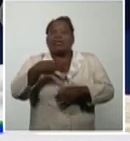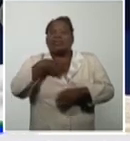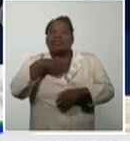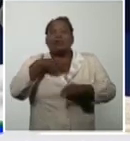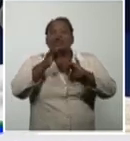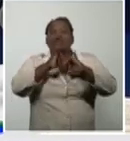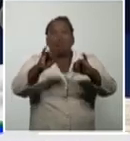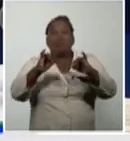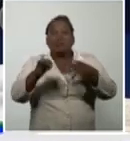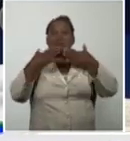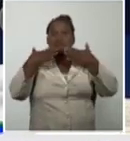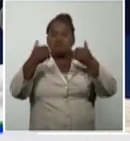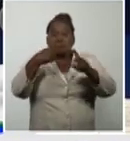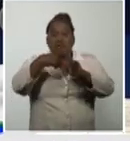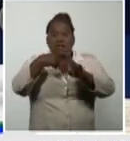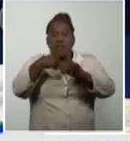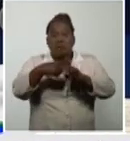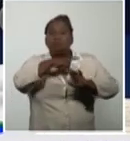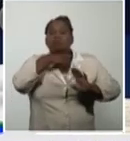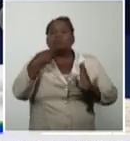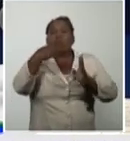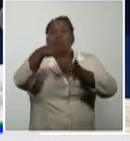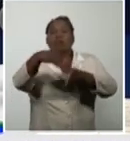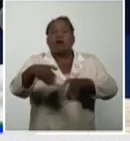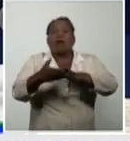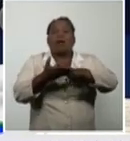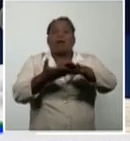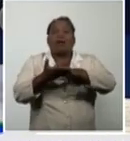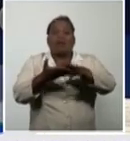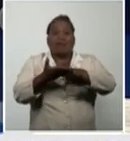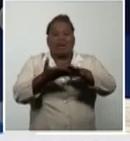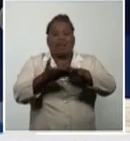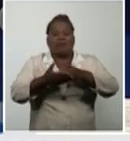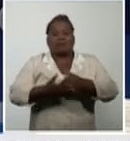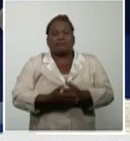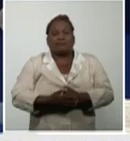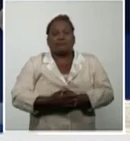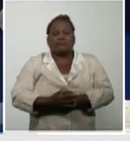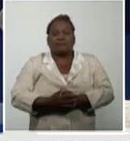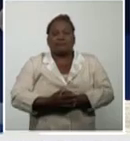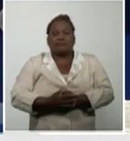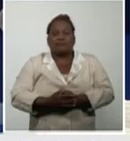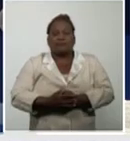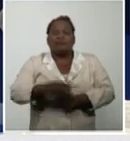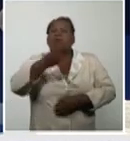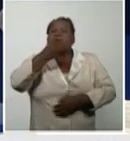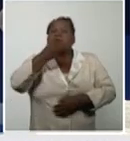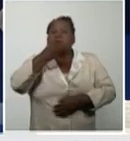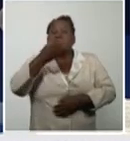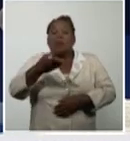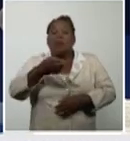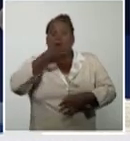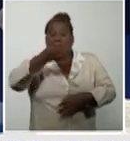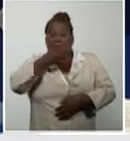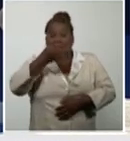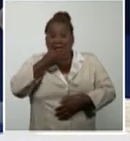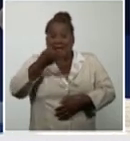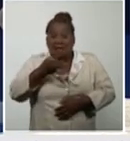any fatalities to report, and it's important every time that we can give out this information.